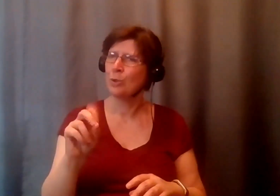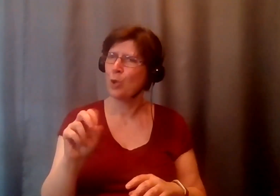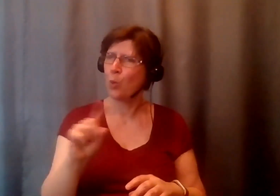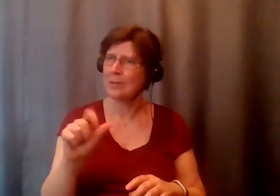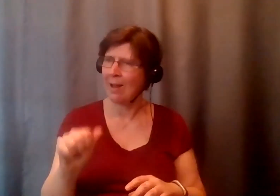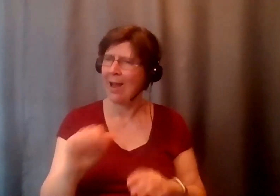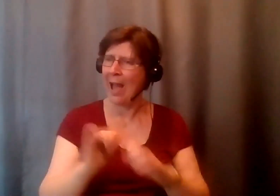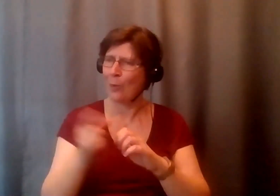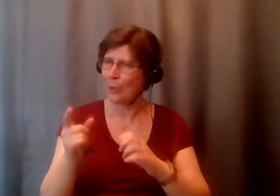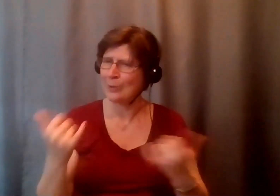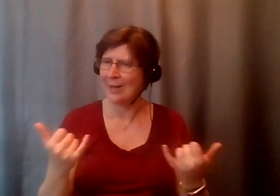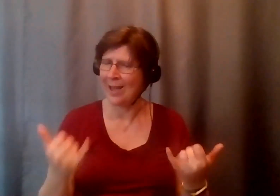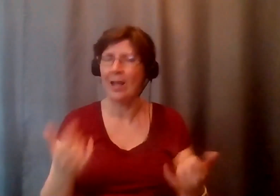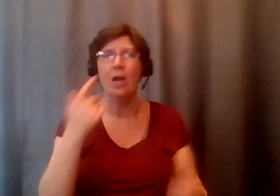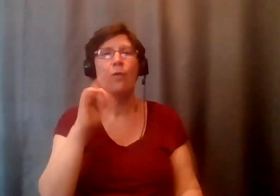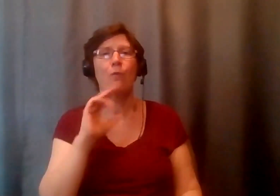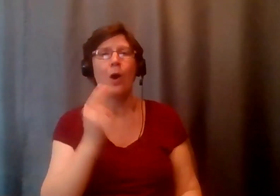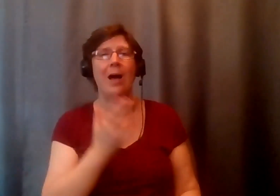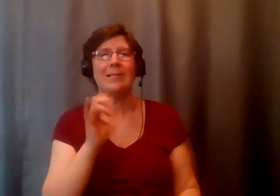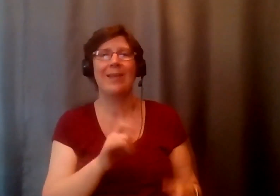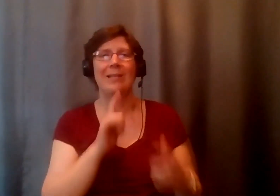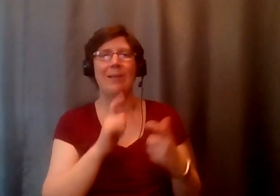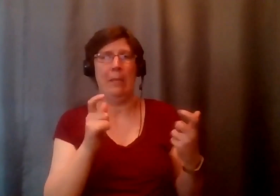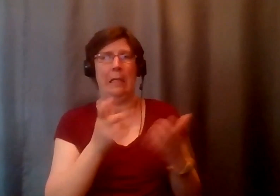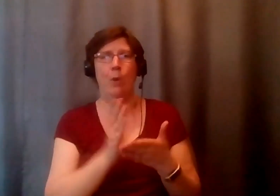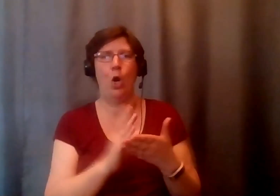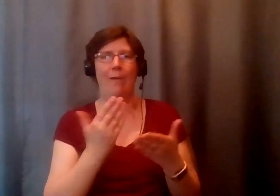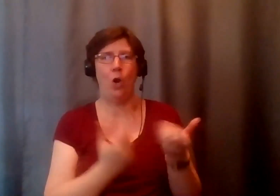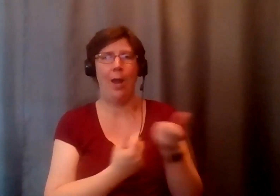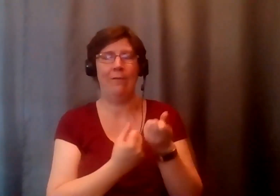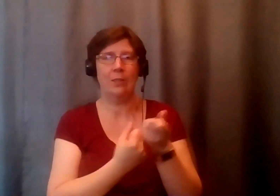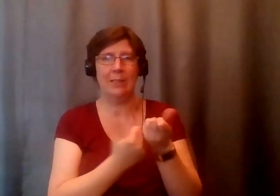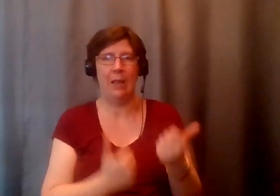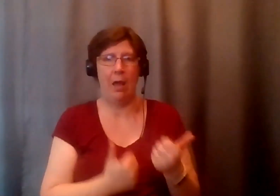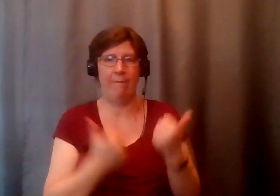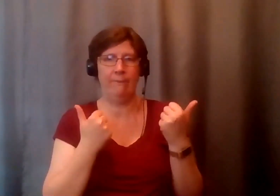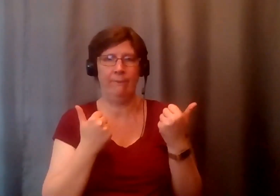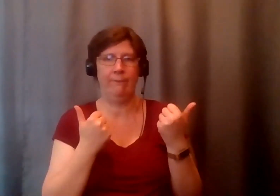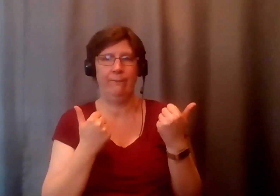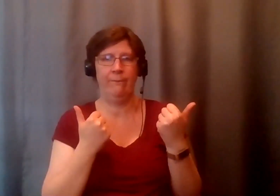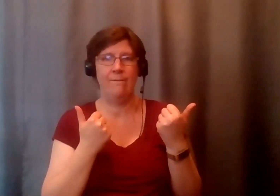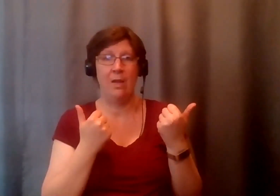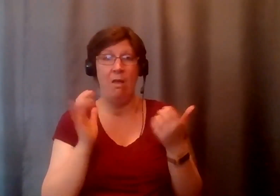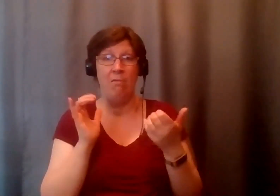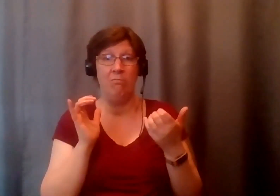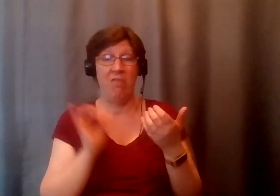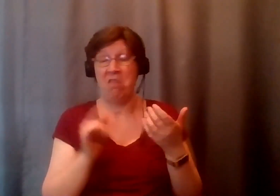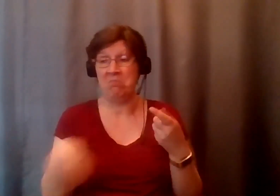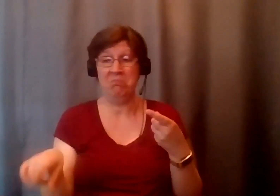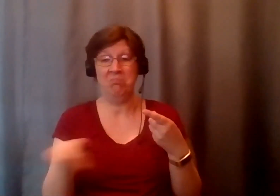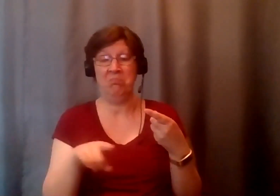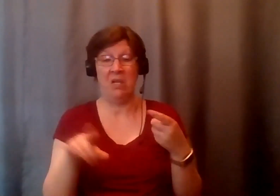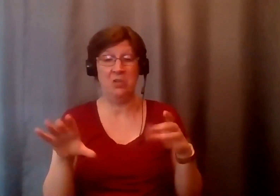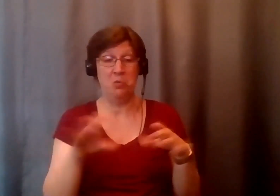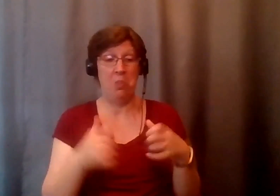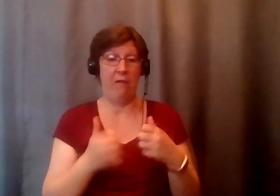And for us, that's such a big part of our advocacy life that they just do life with us.